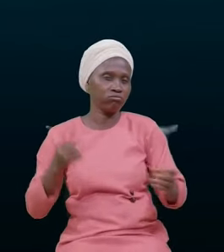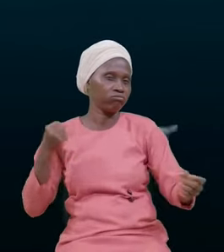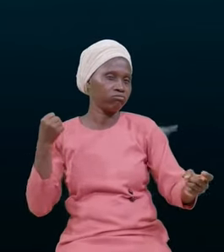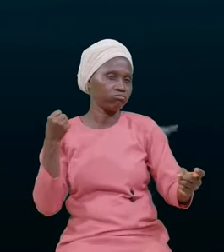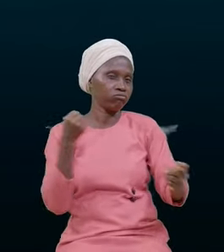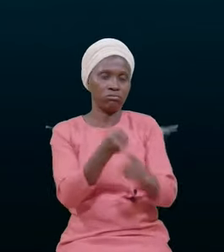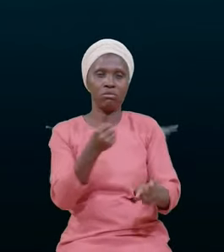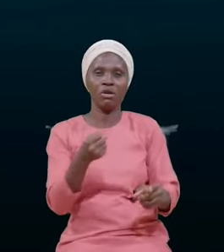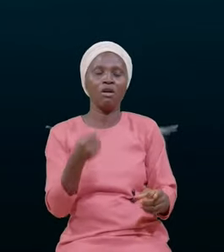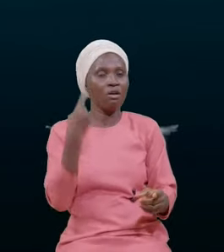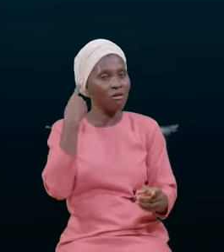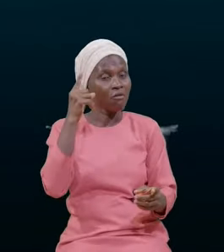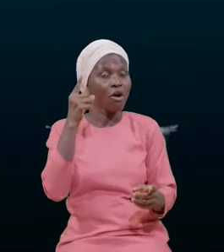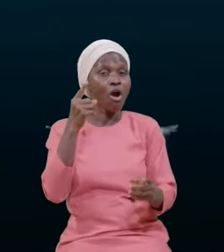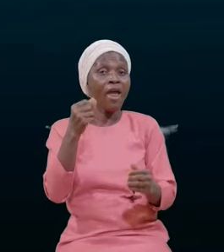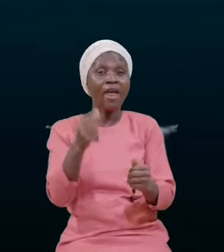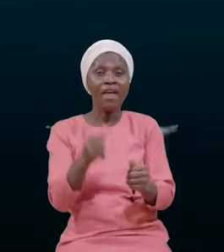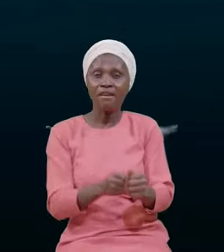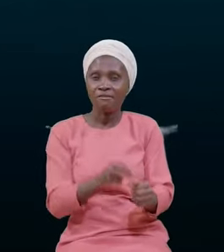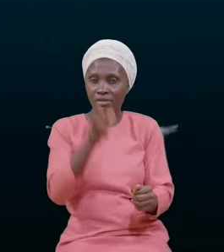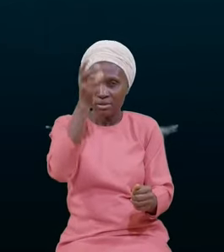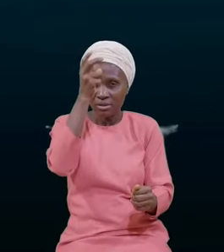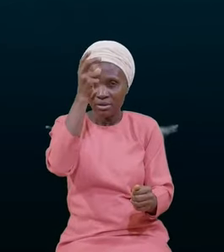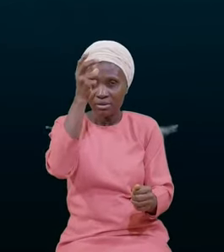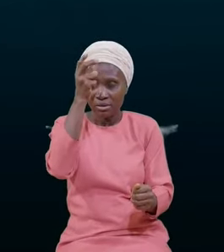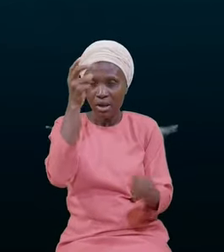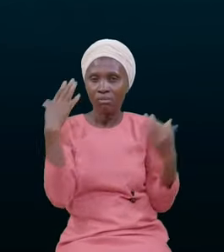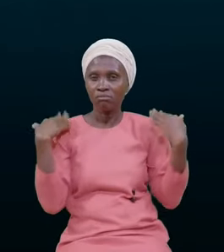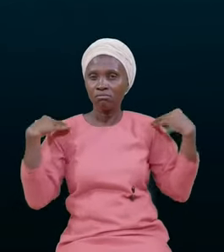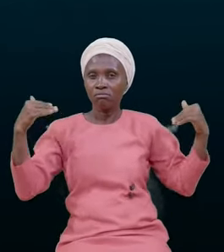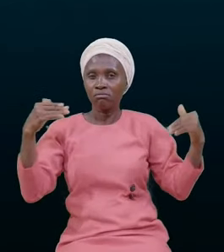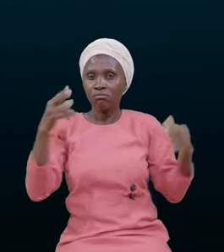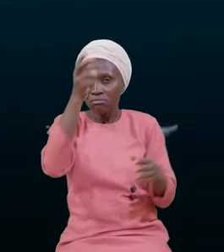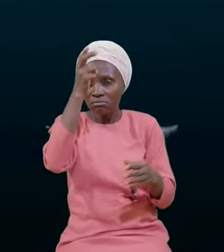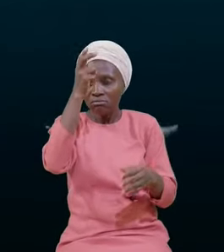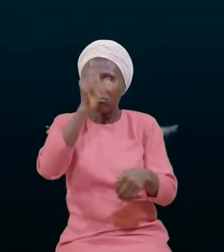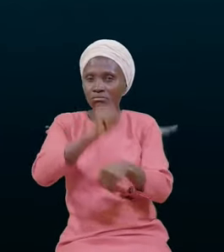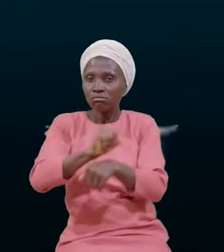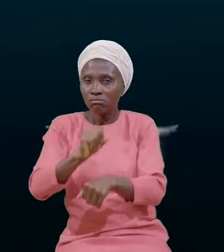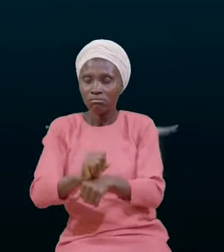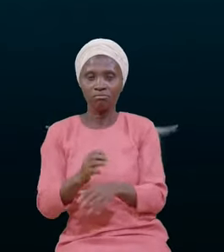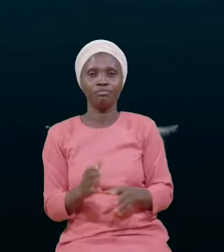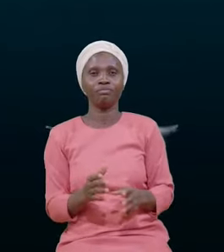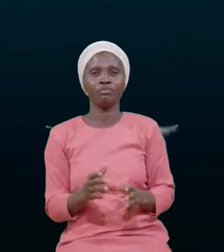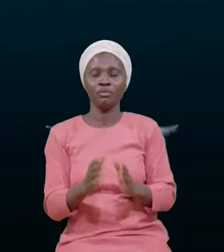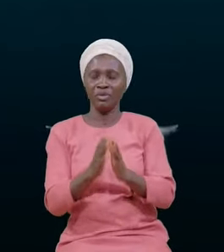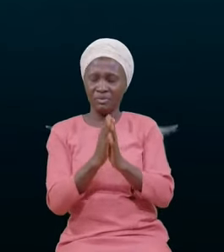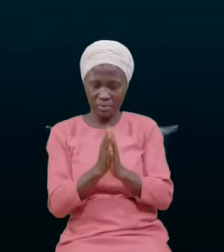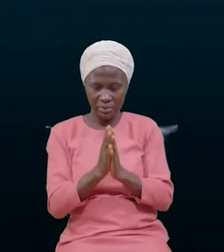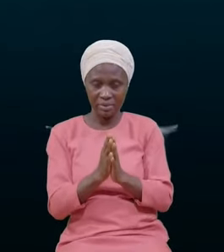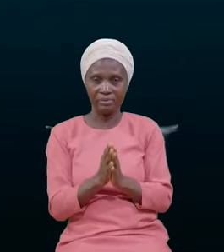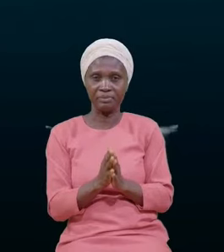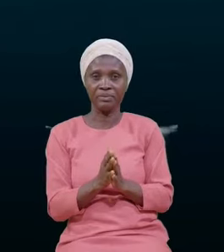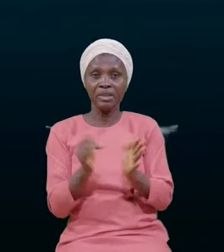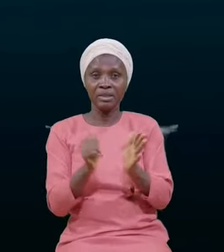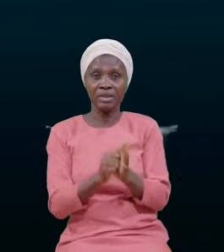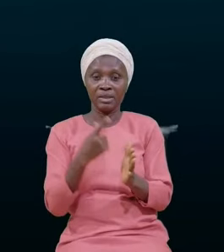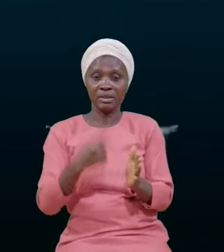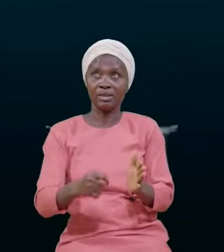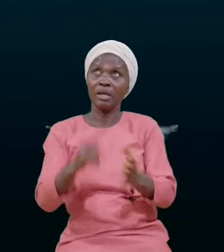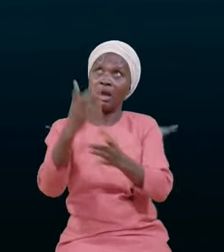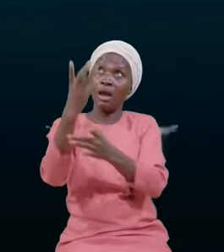a place of accident to every satanic oppression that the hand of God will be great